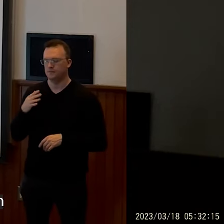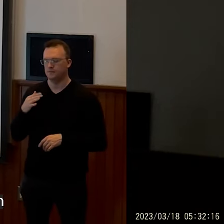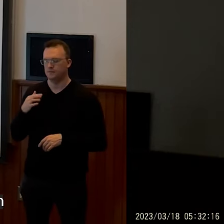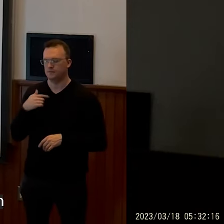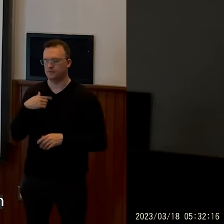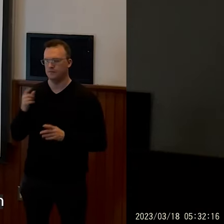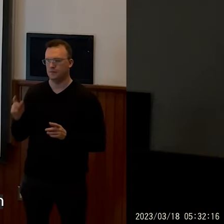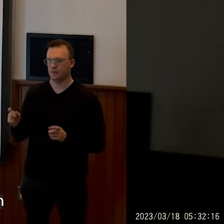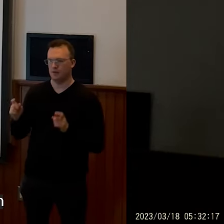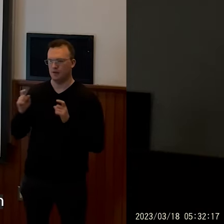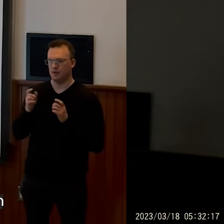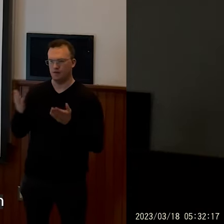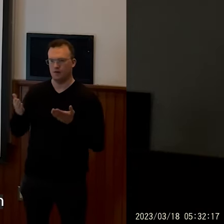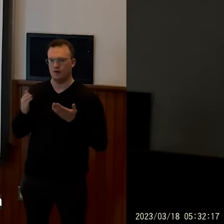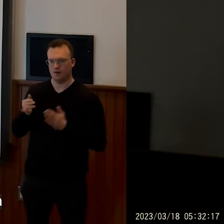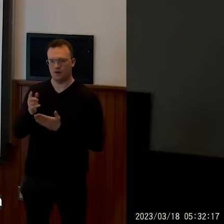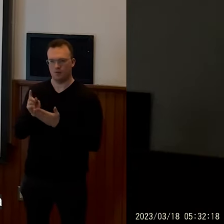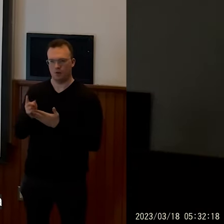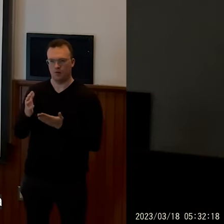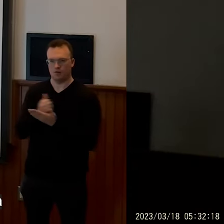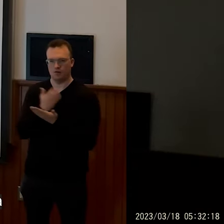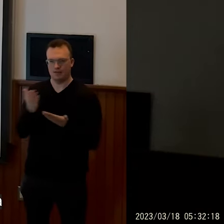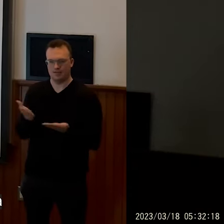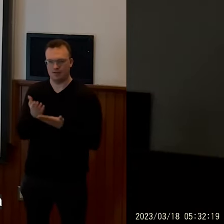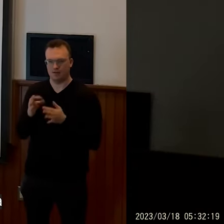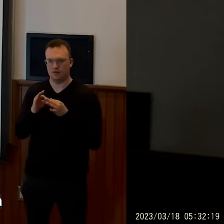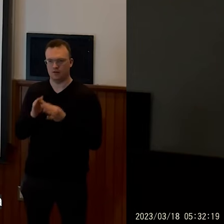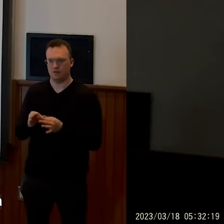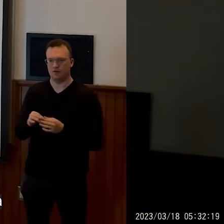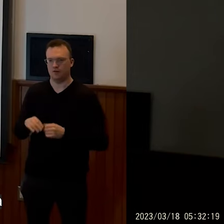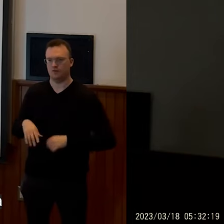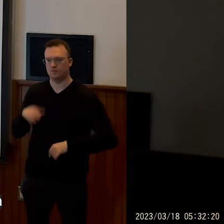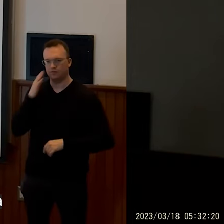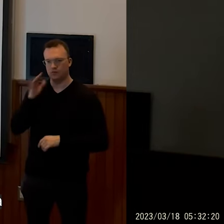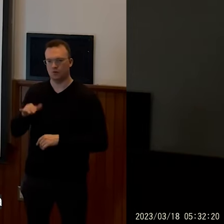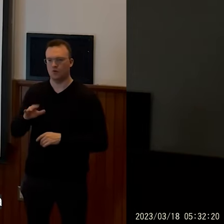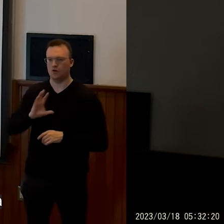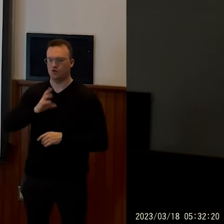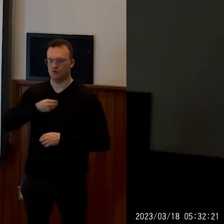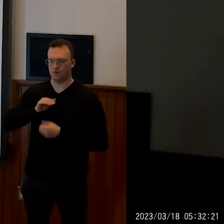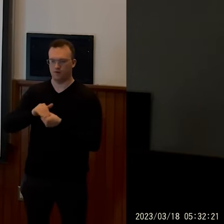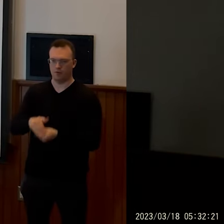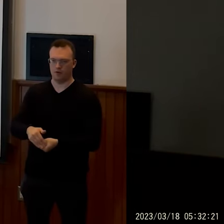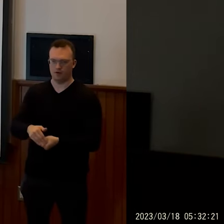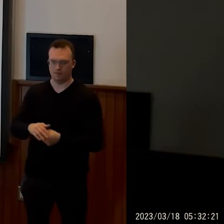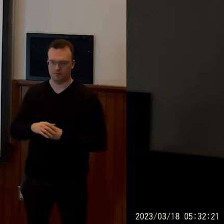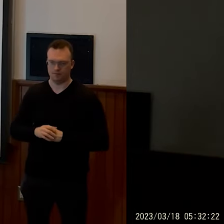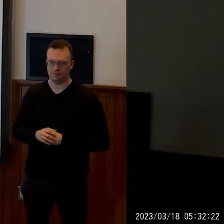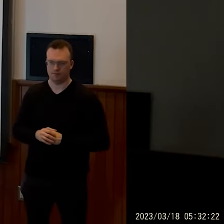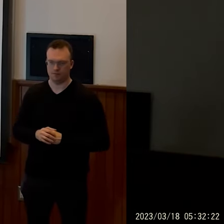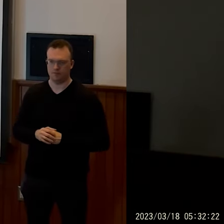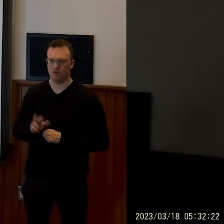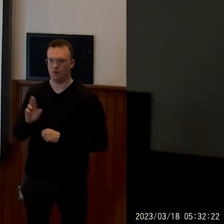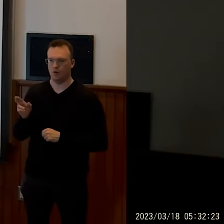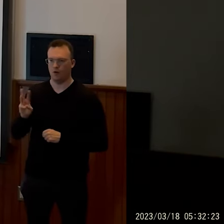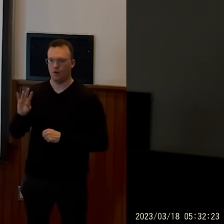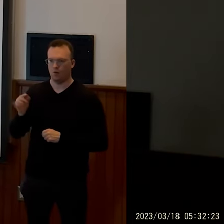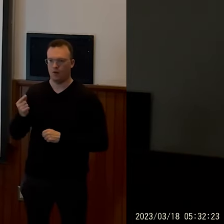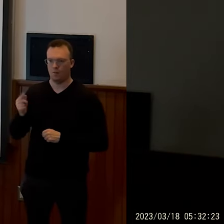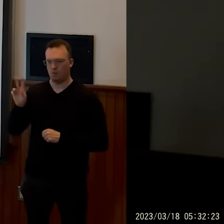I'm given this moment that we're in around transphobia, right wing